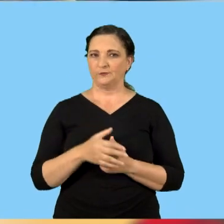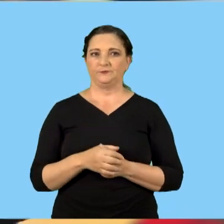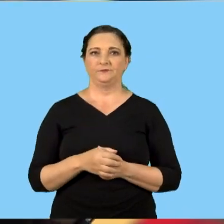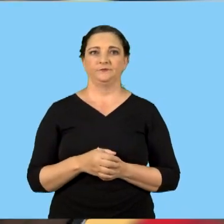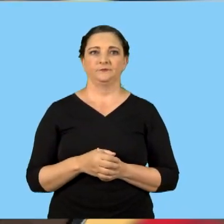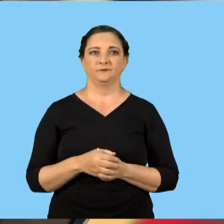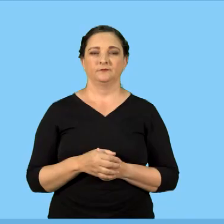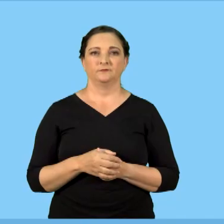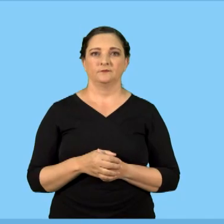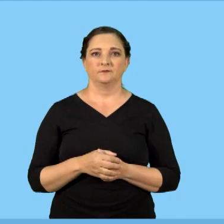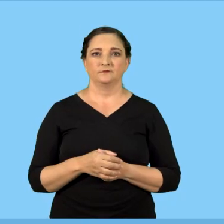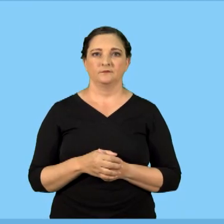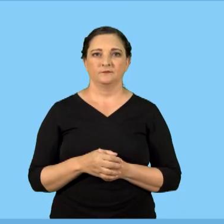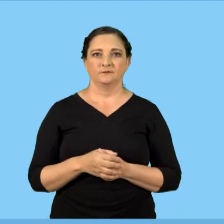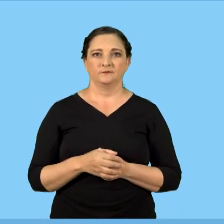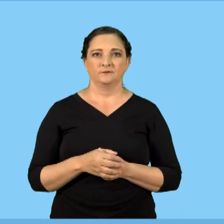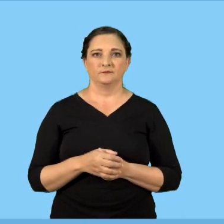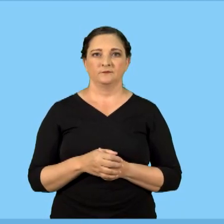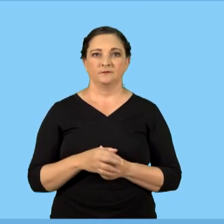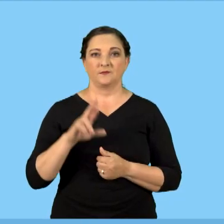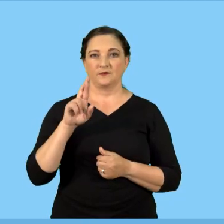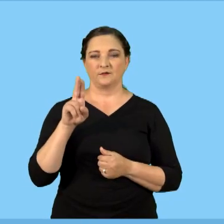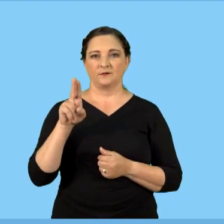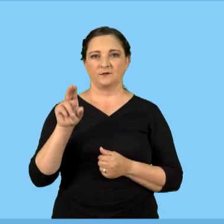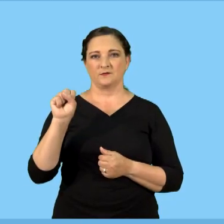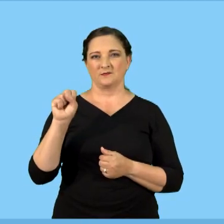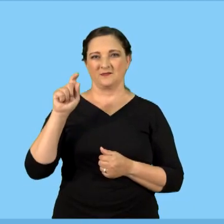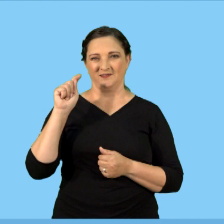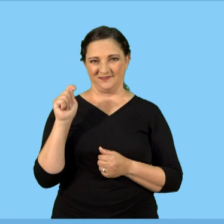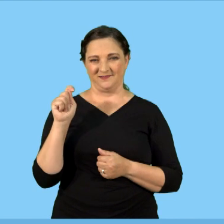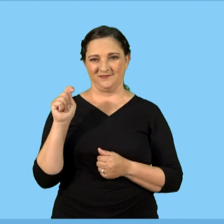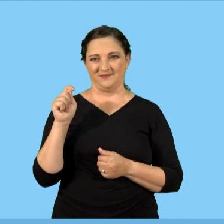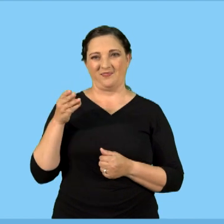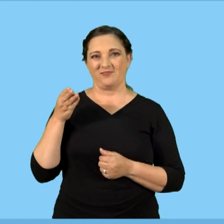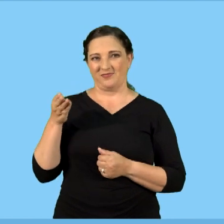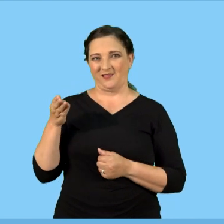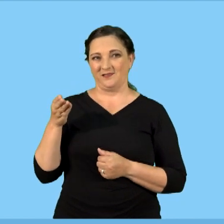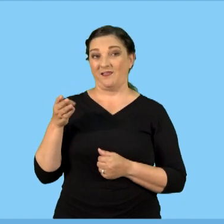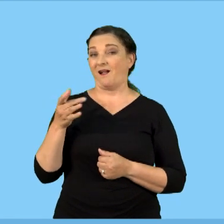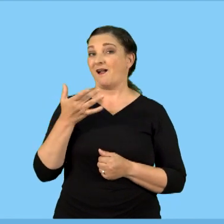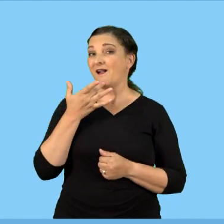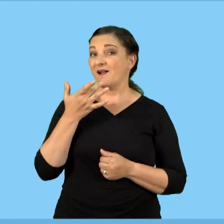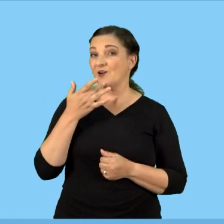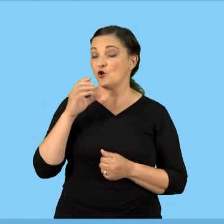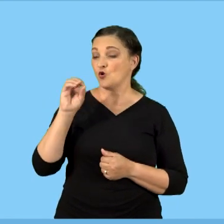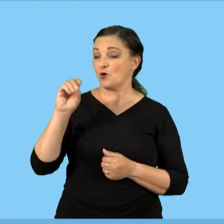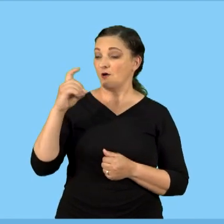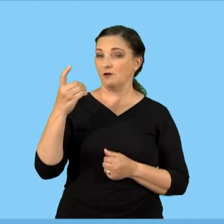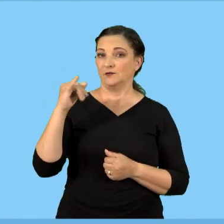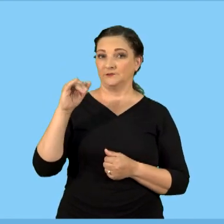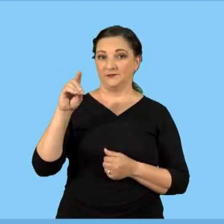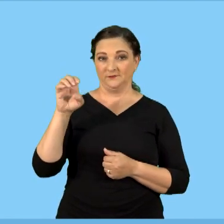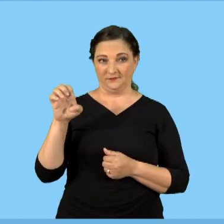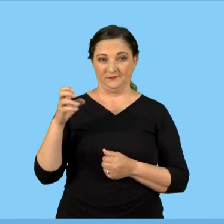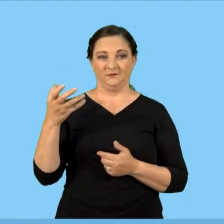now? It is going to be our rust. So rust, it is actually our iron